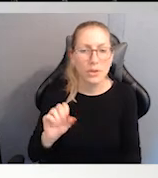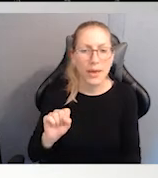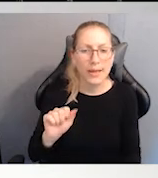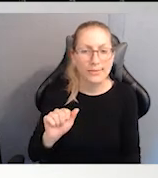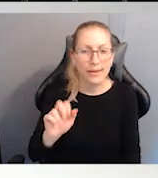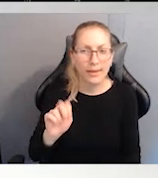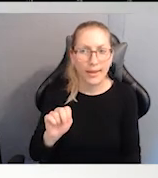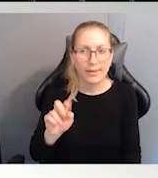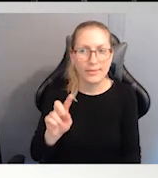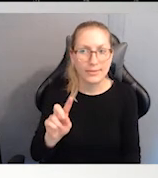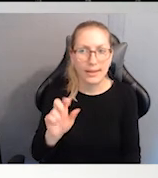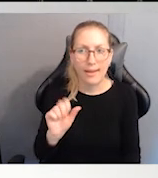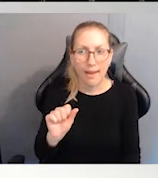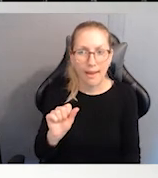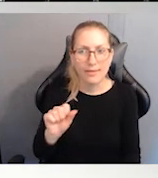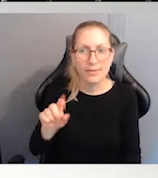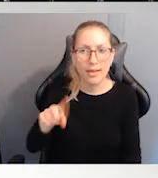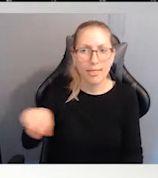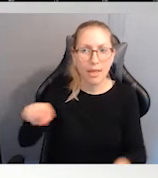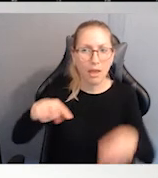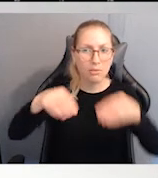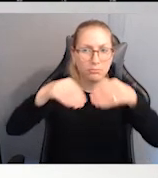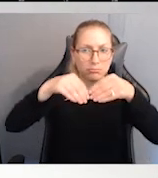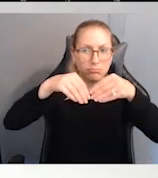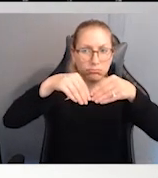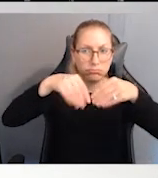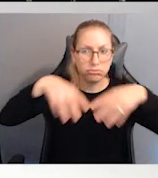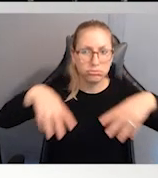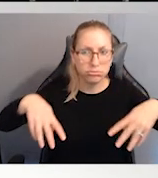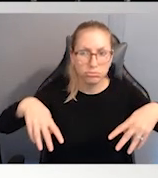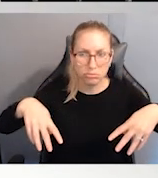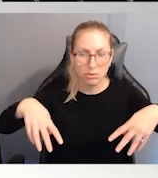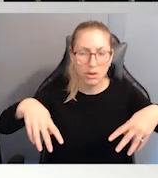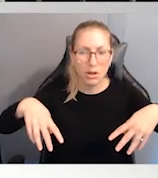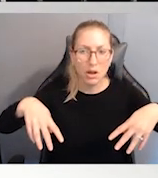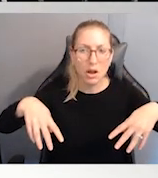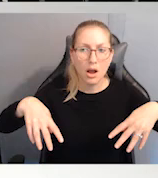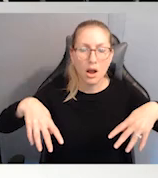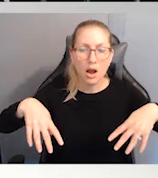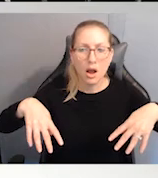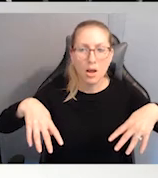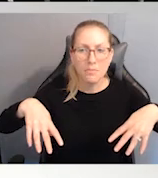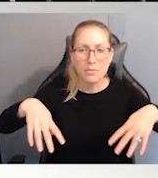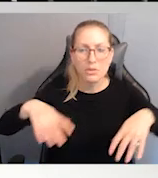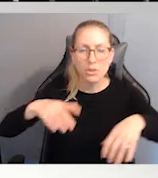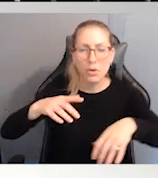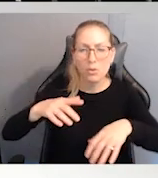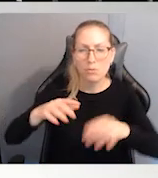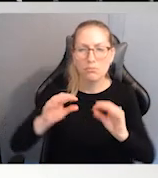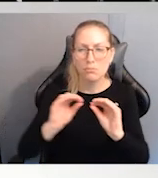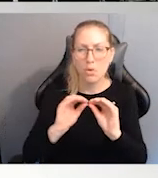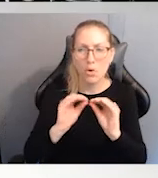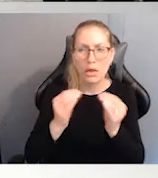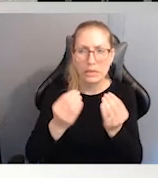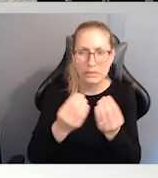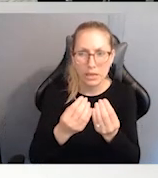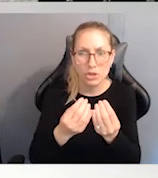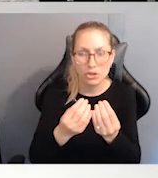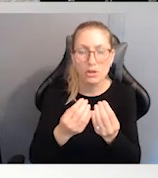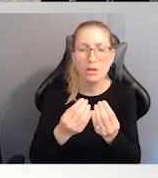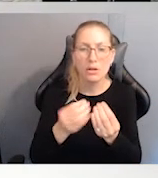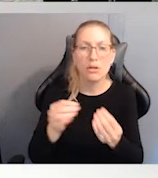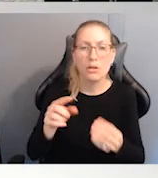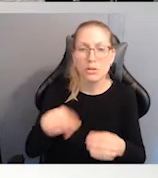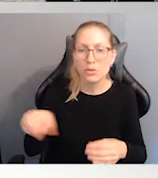okay, And they kind of are the umbrella, and we just started it, I say we, not me. They started